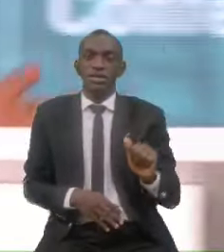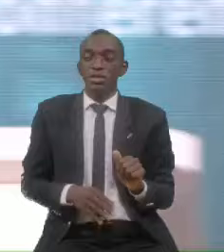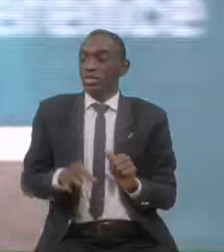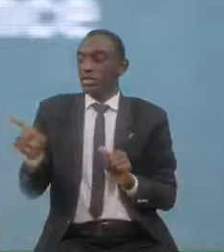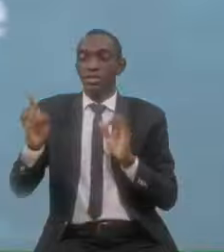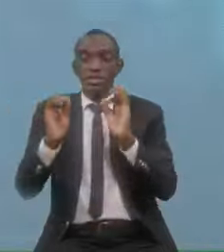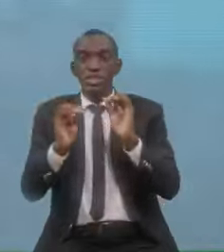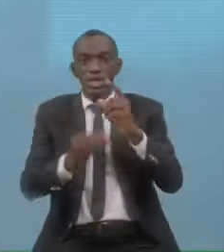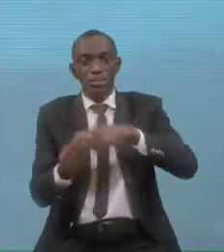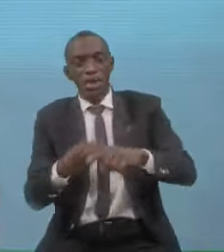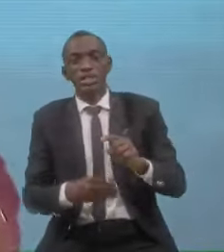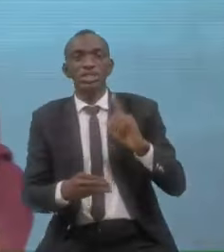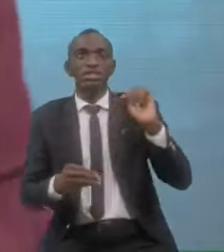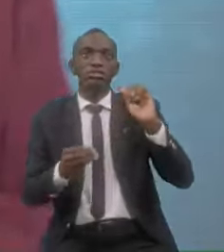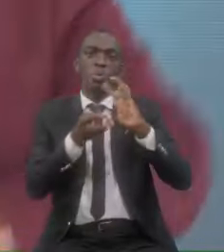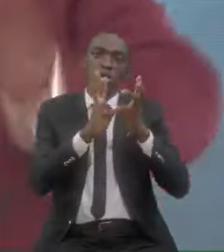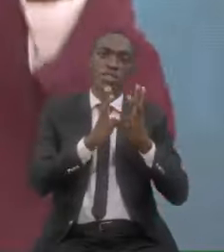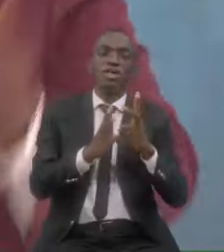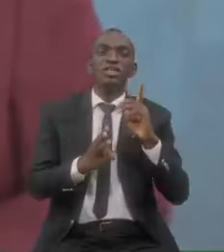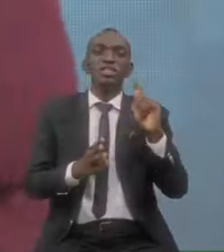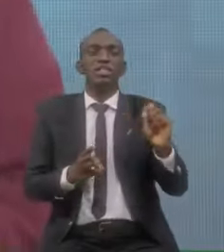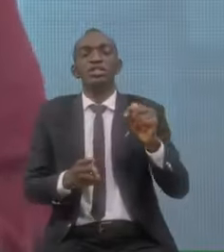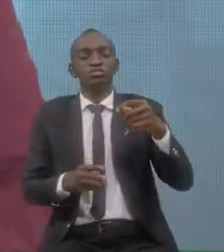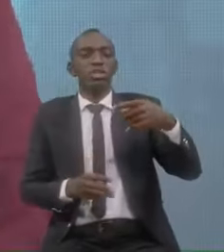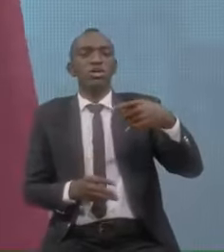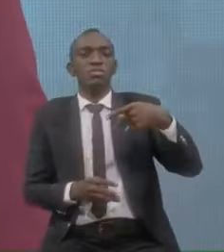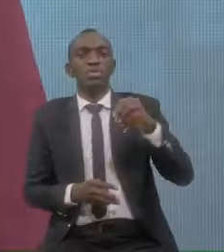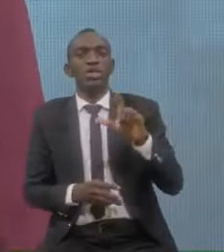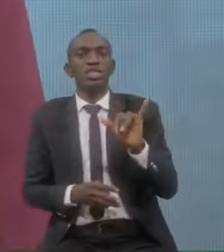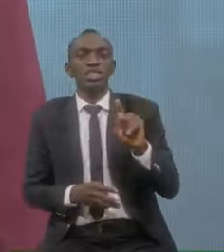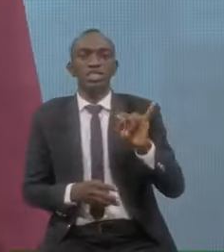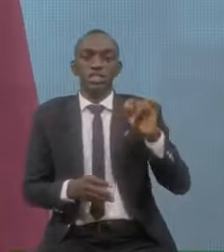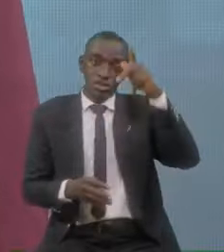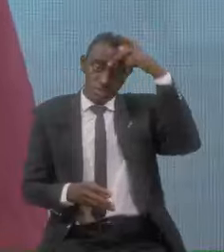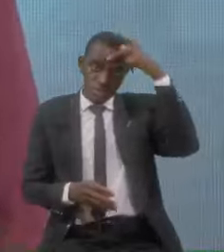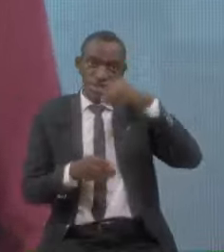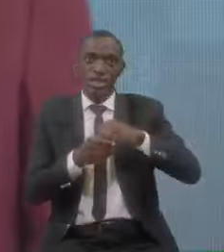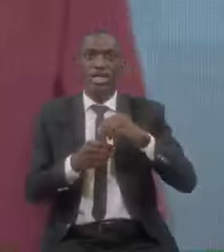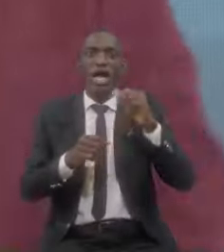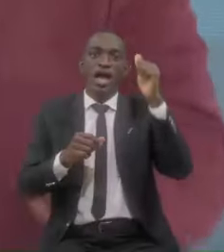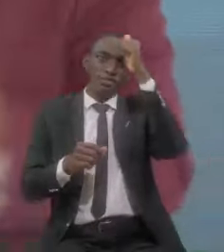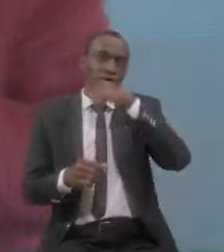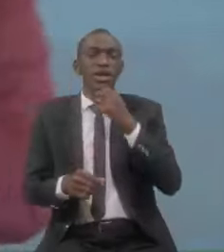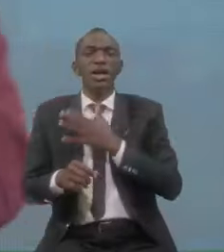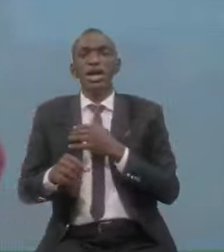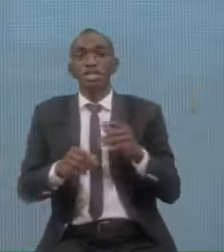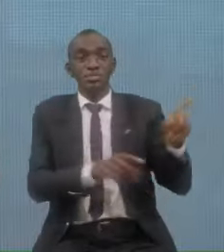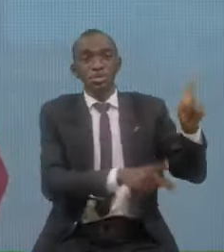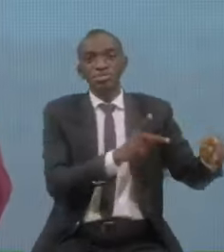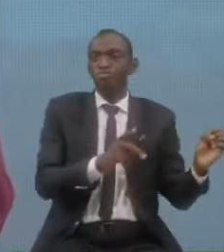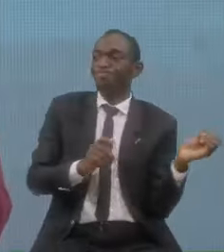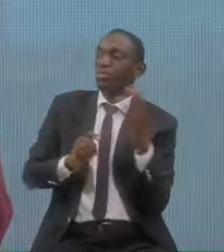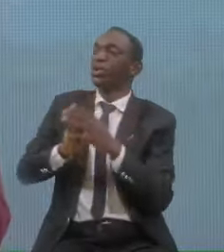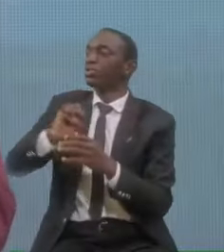about, everything. Now they wanted to ask questions. I said, all right. And they began to throw their questions. And there were questions